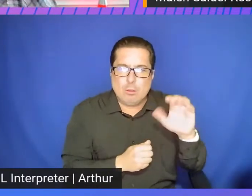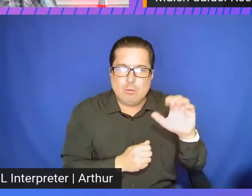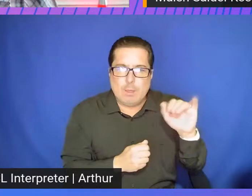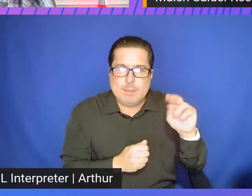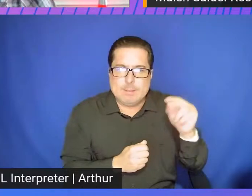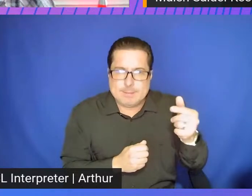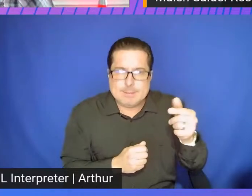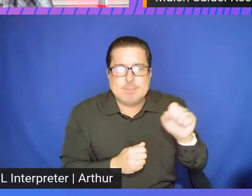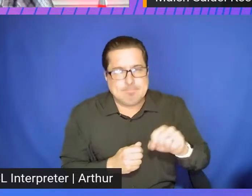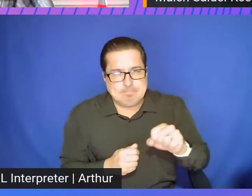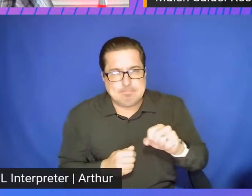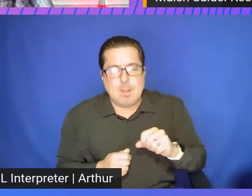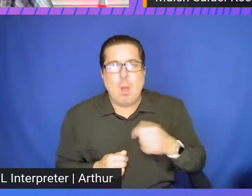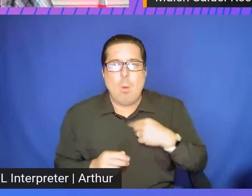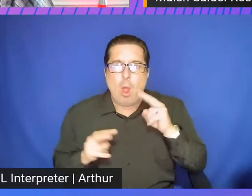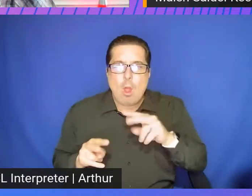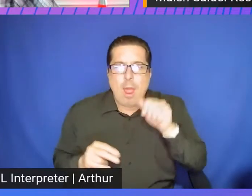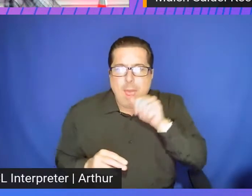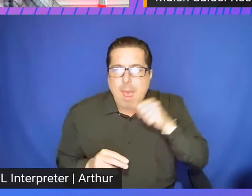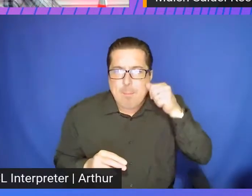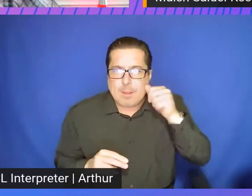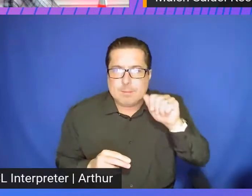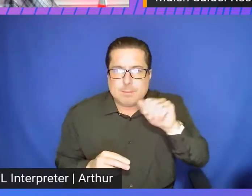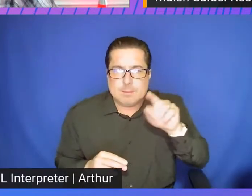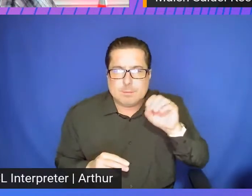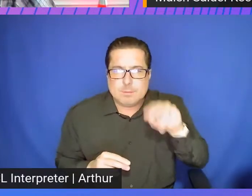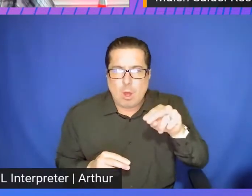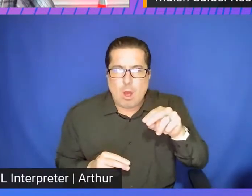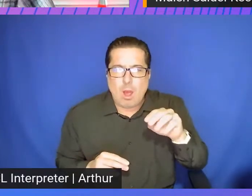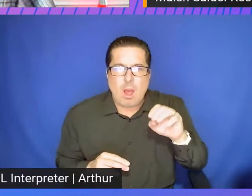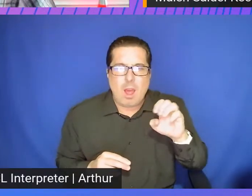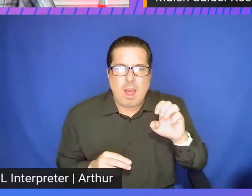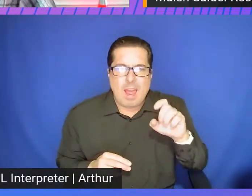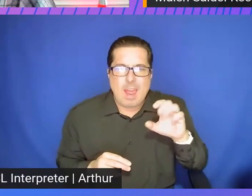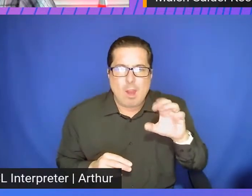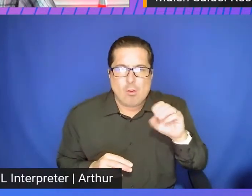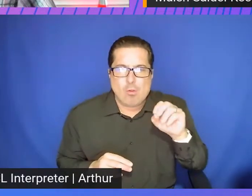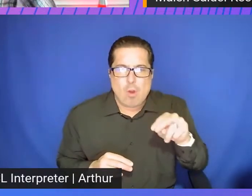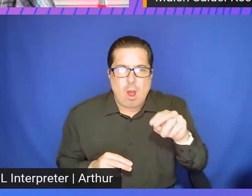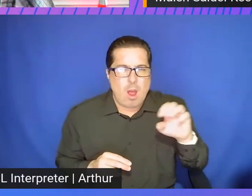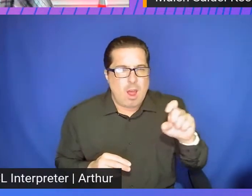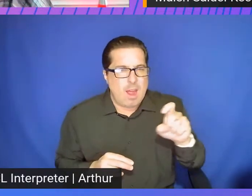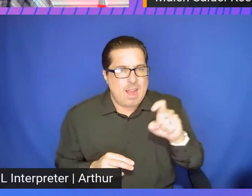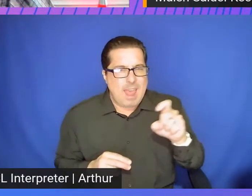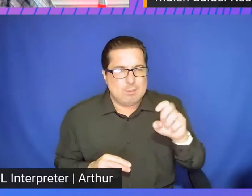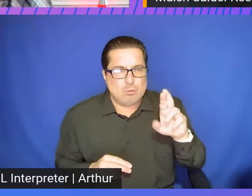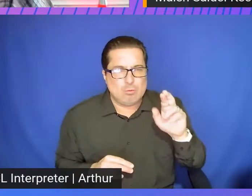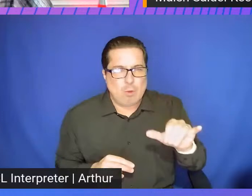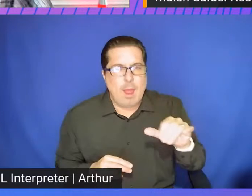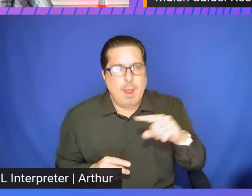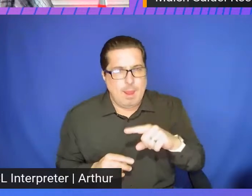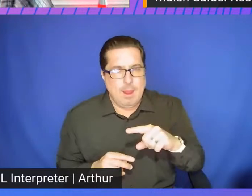at Amazon X-Ray for that, but